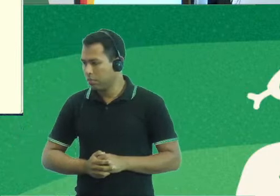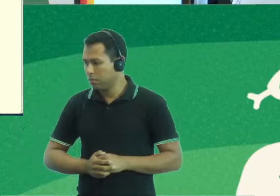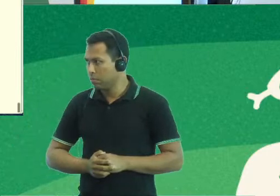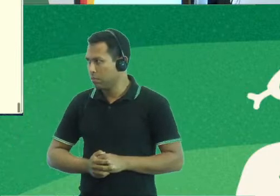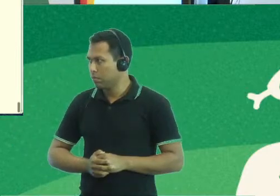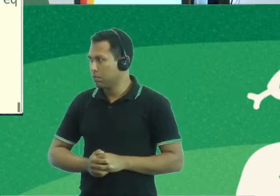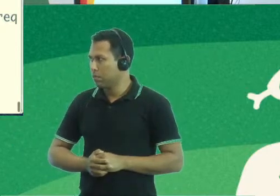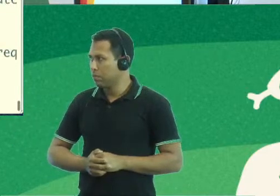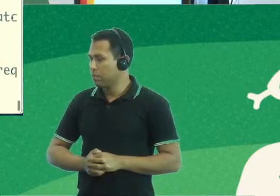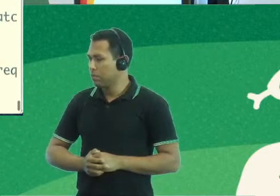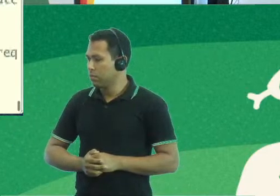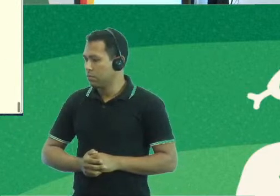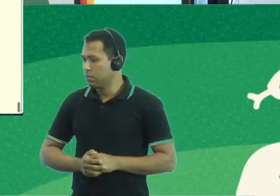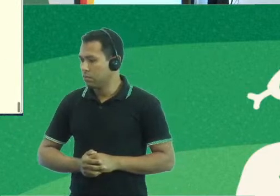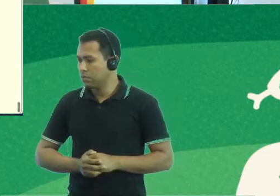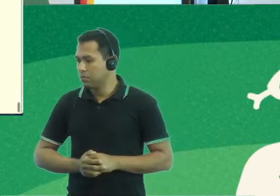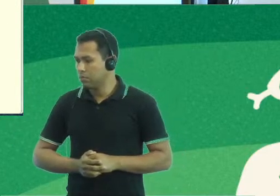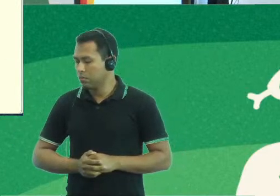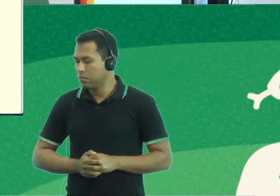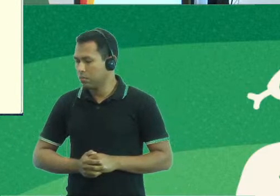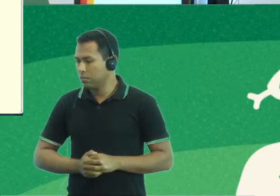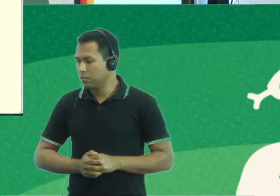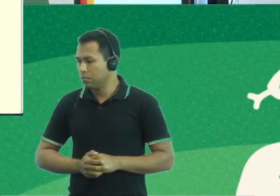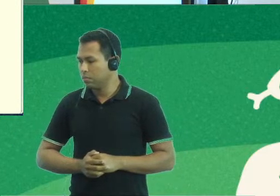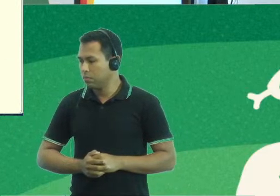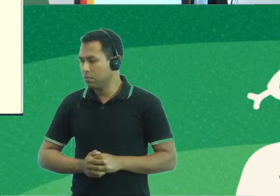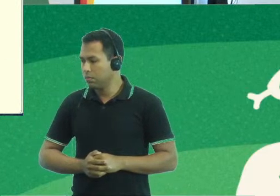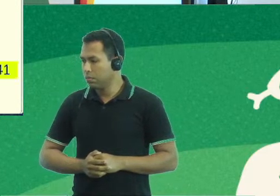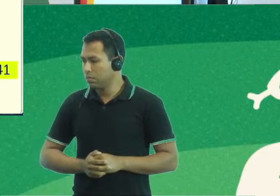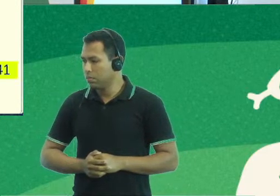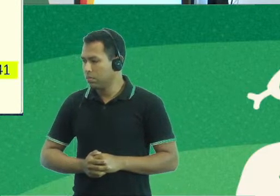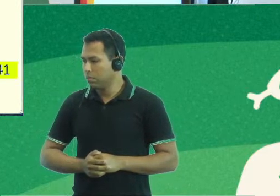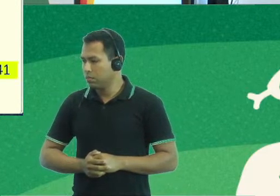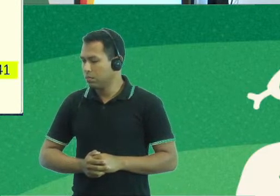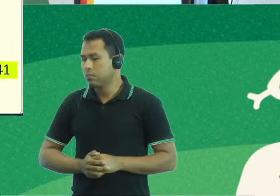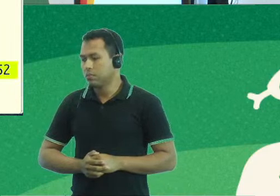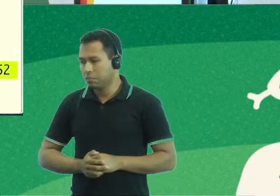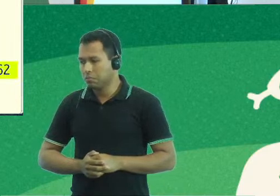Oh, is this in send email?